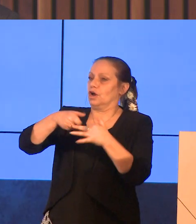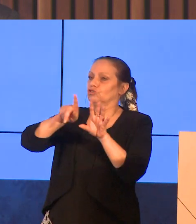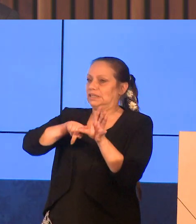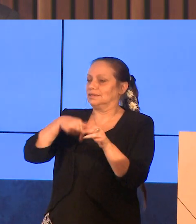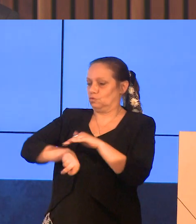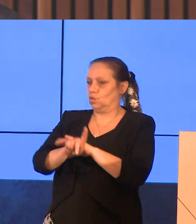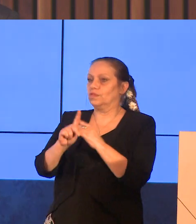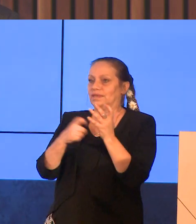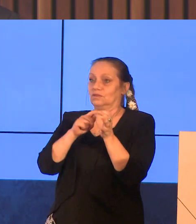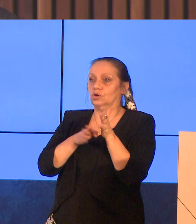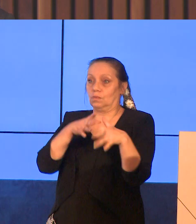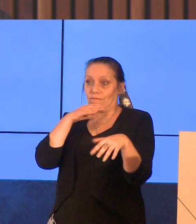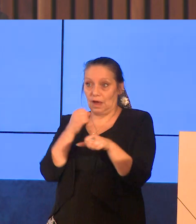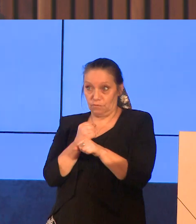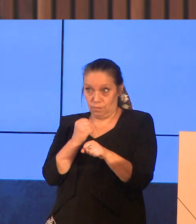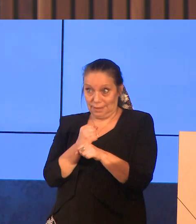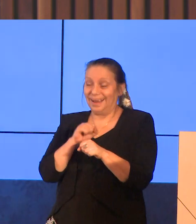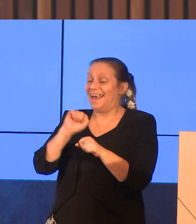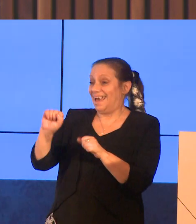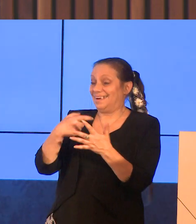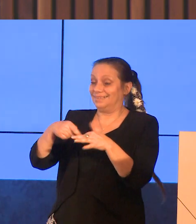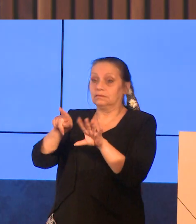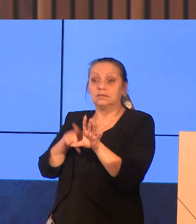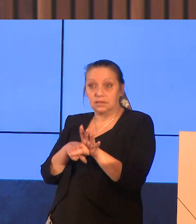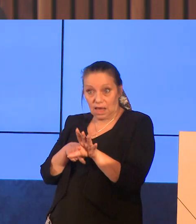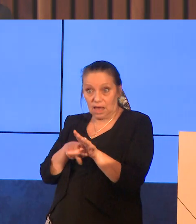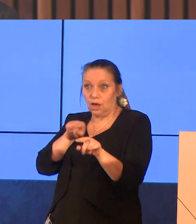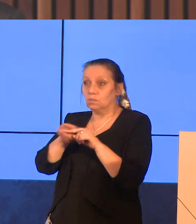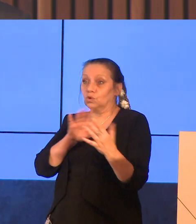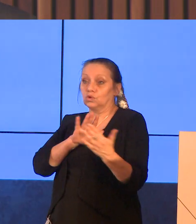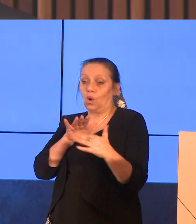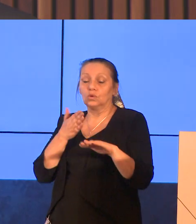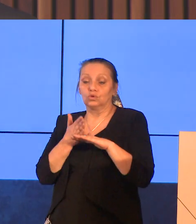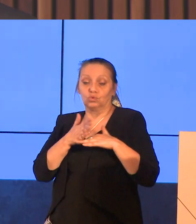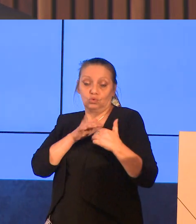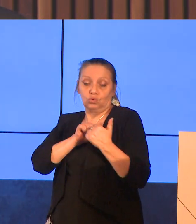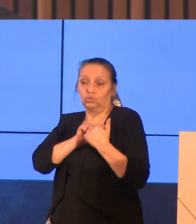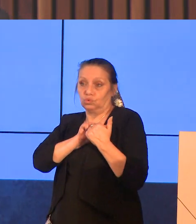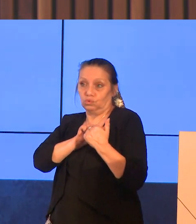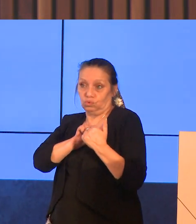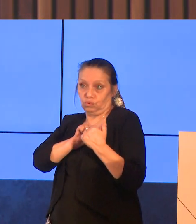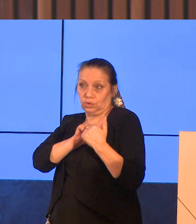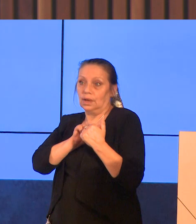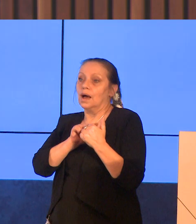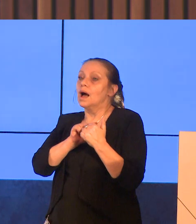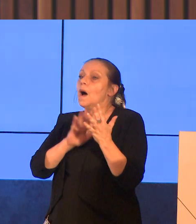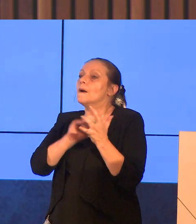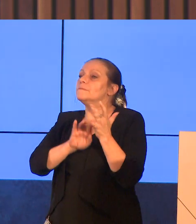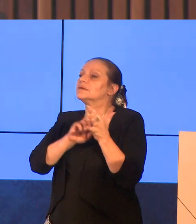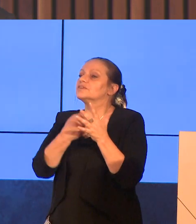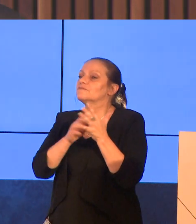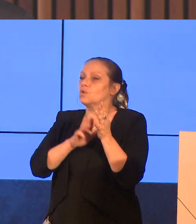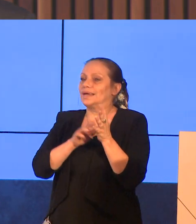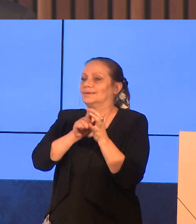government, who's appointed one of his key and closest colleagues as the Minister for the